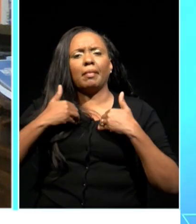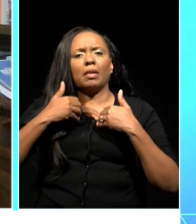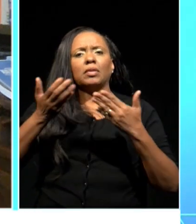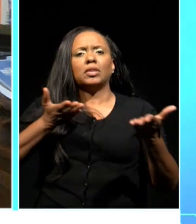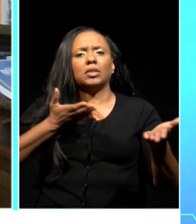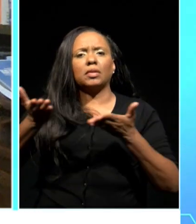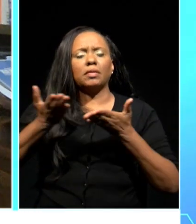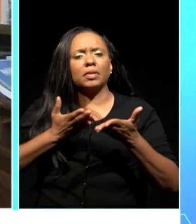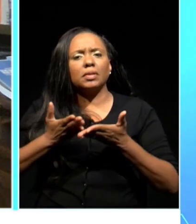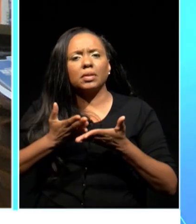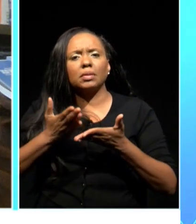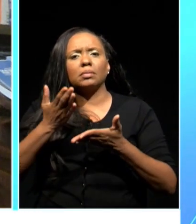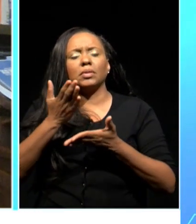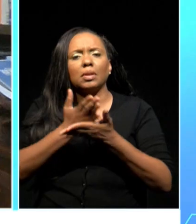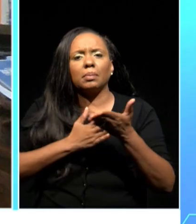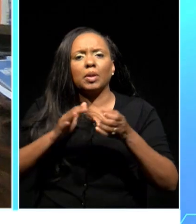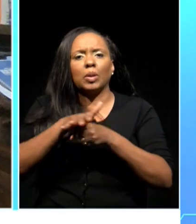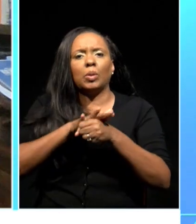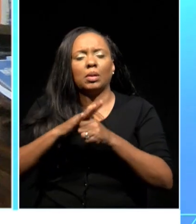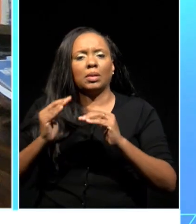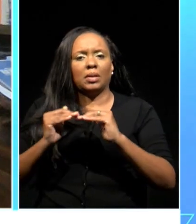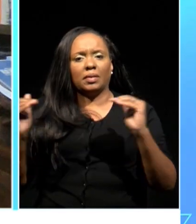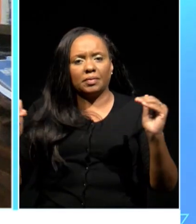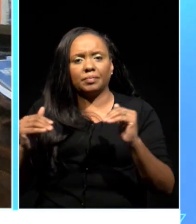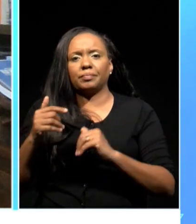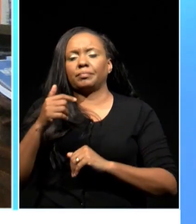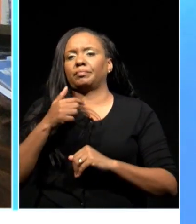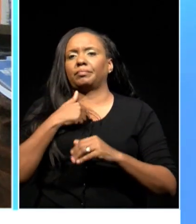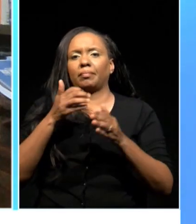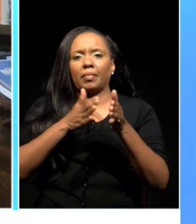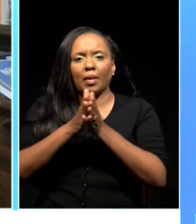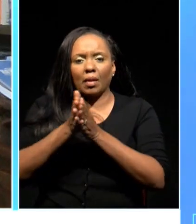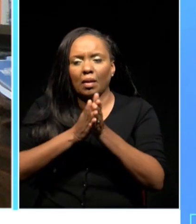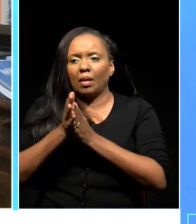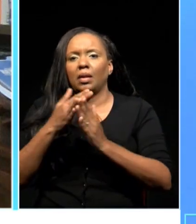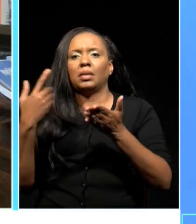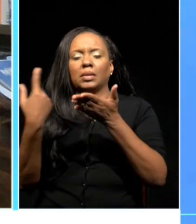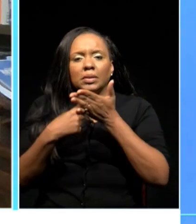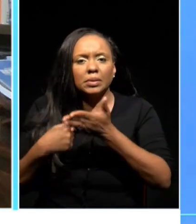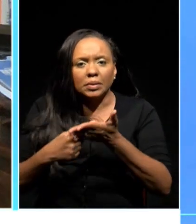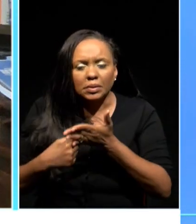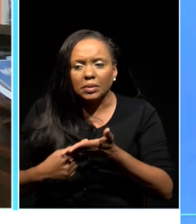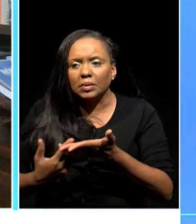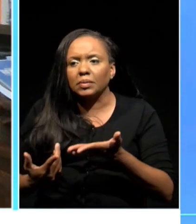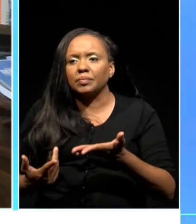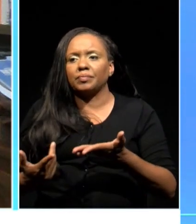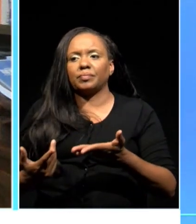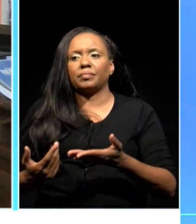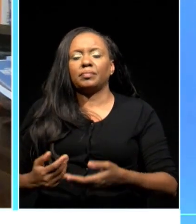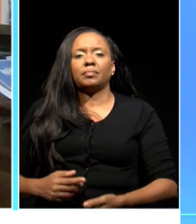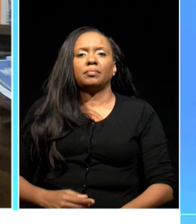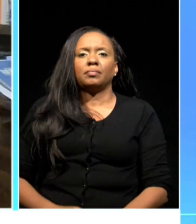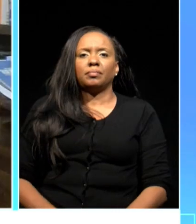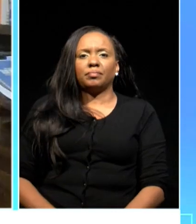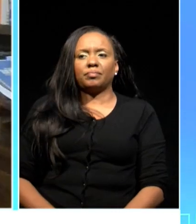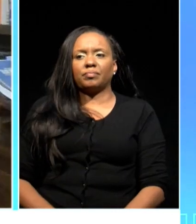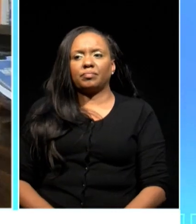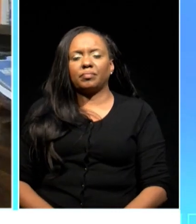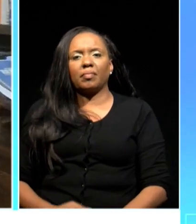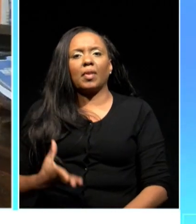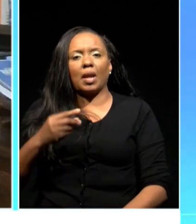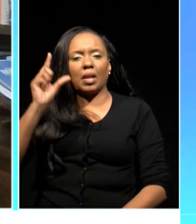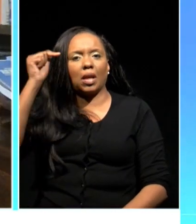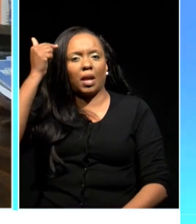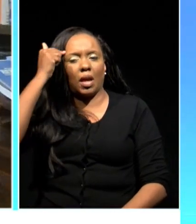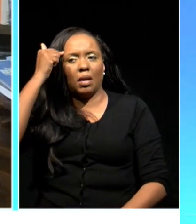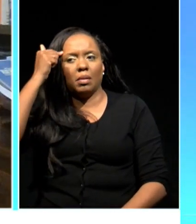that level. So, of course, I'm looking forward to some of those debates which will be coming on. those that are being, of course, initiated by the government and